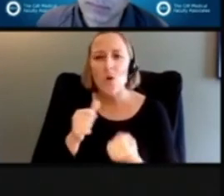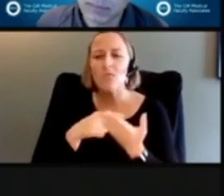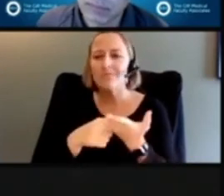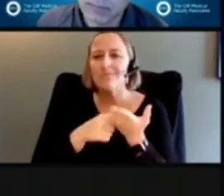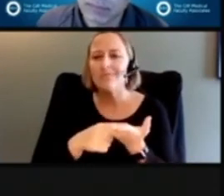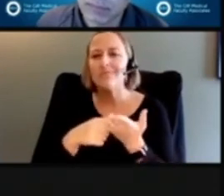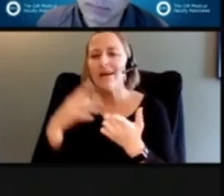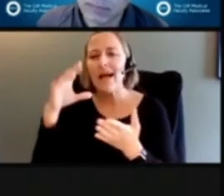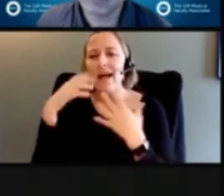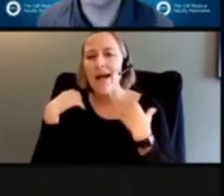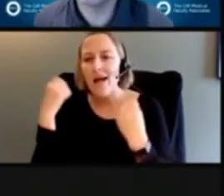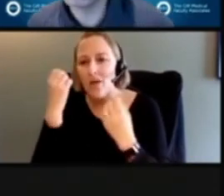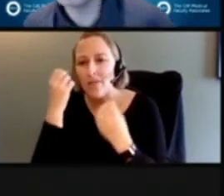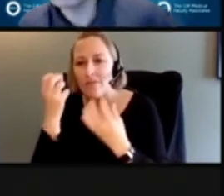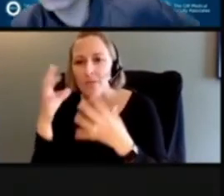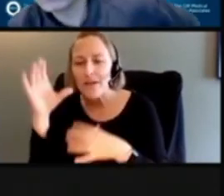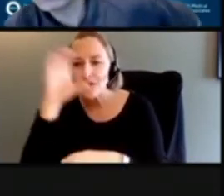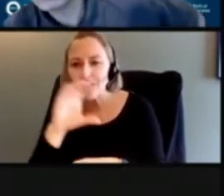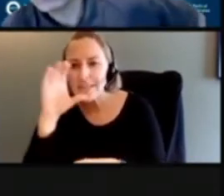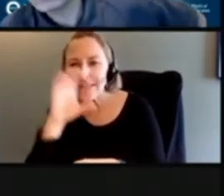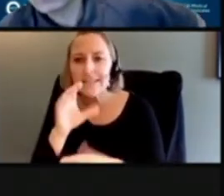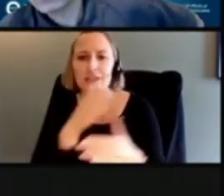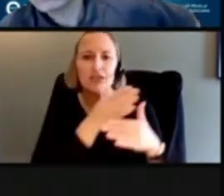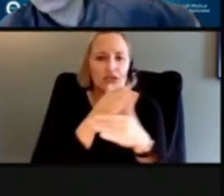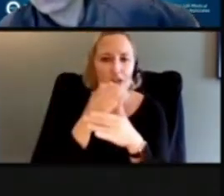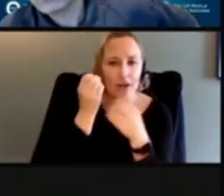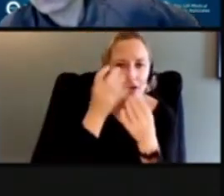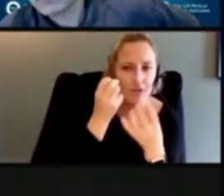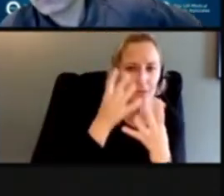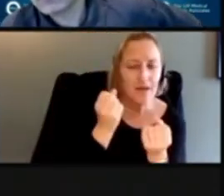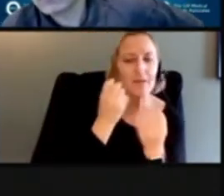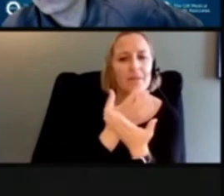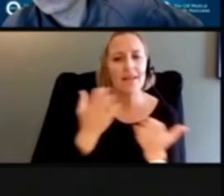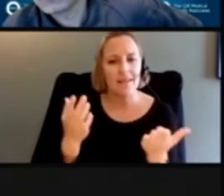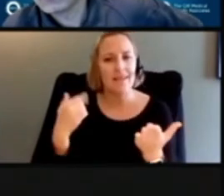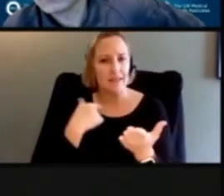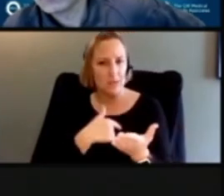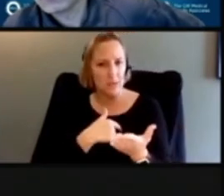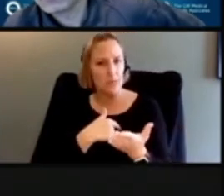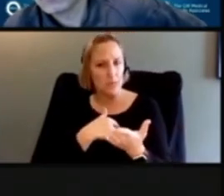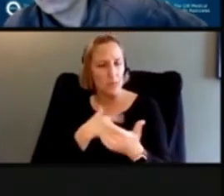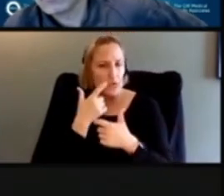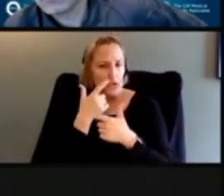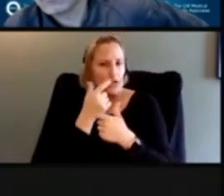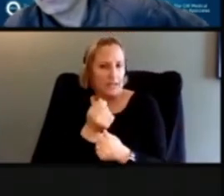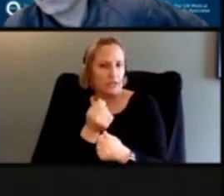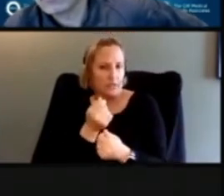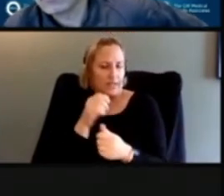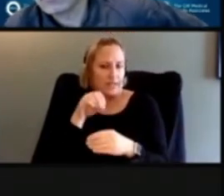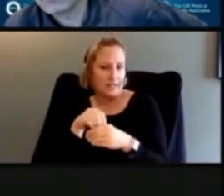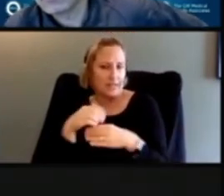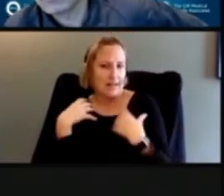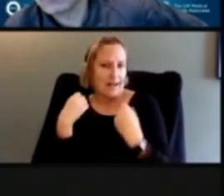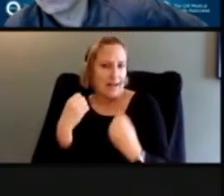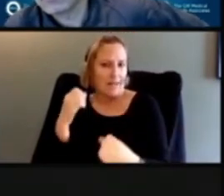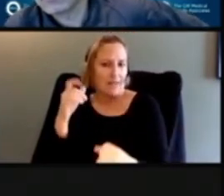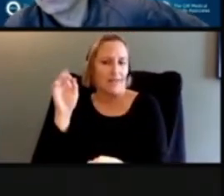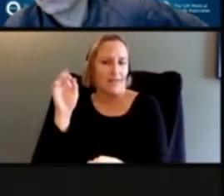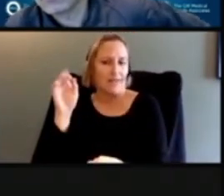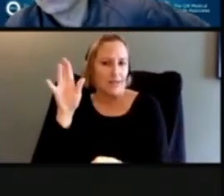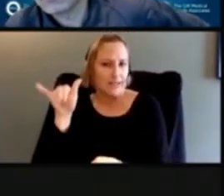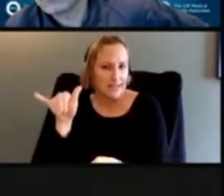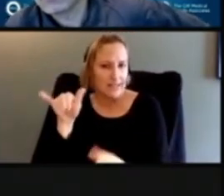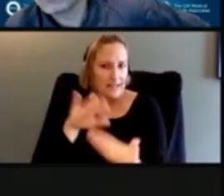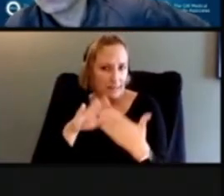making, the sharing of information, a lot of the things that those of us in the health literacy community have been interested in. So could you speak a little bit about sort of